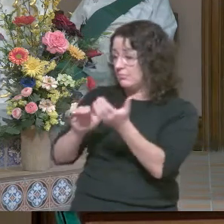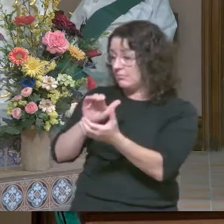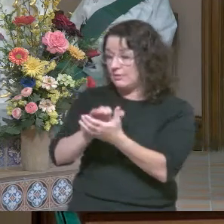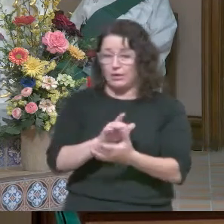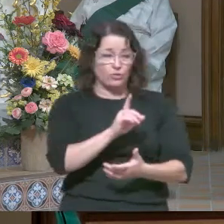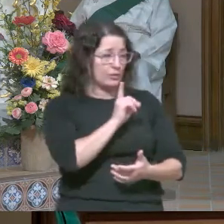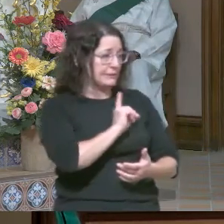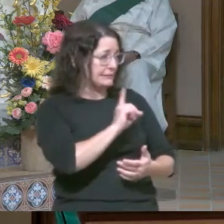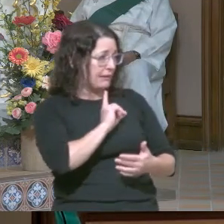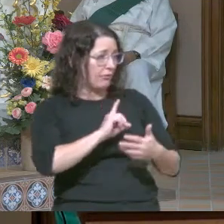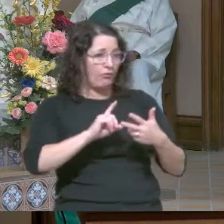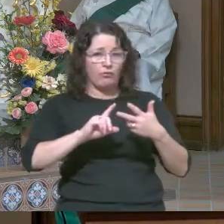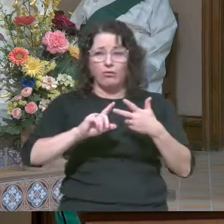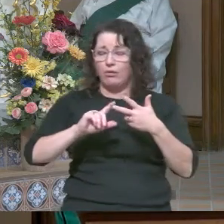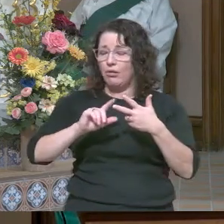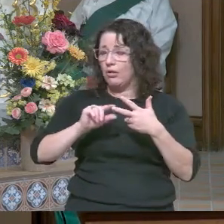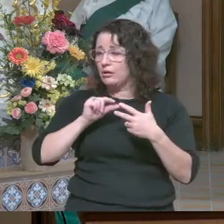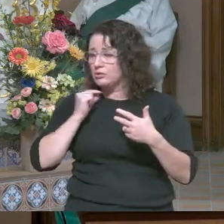single, family life,